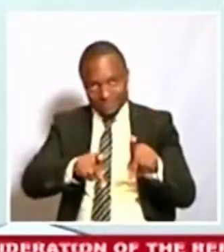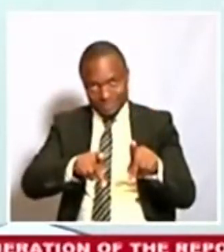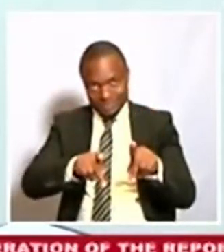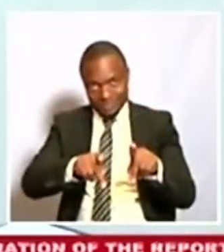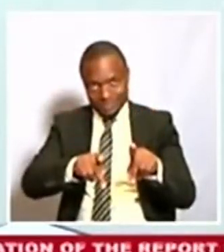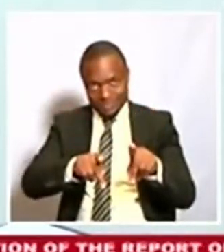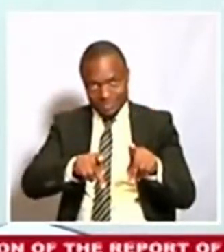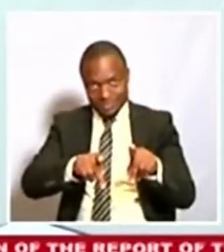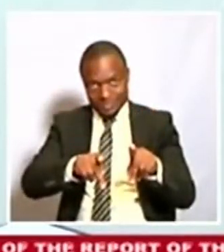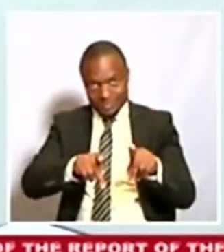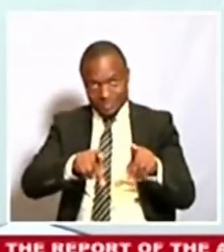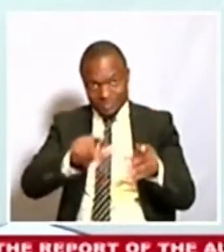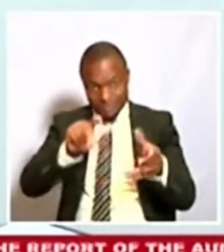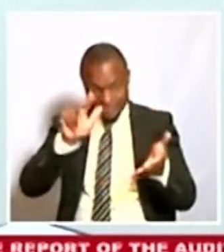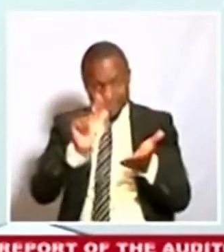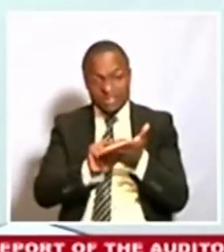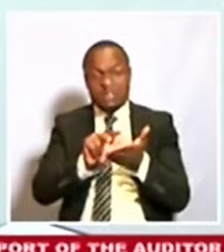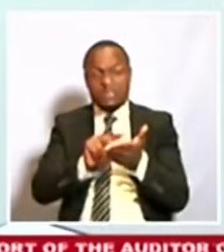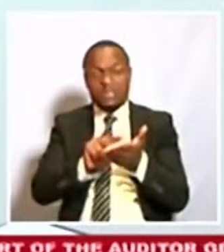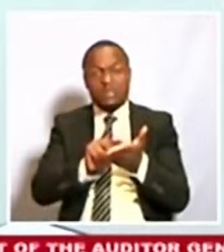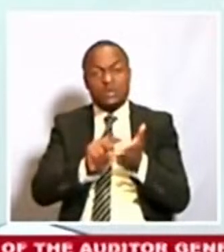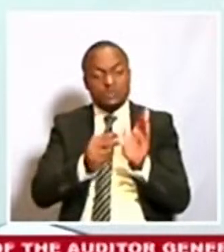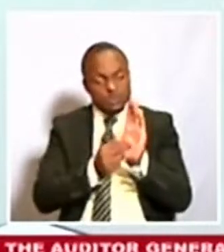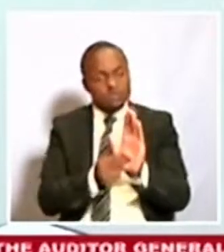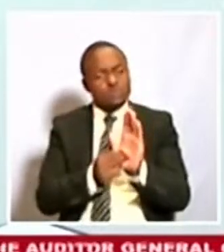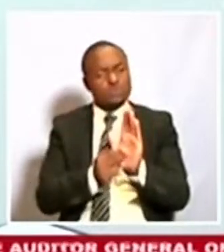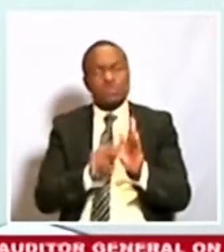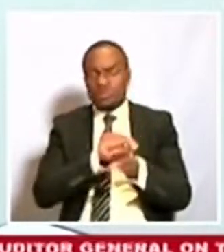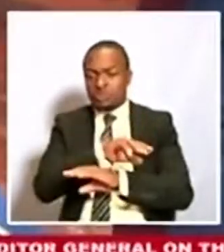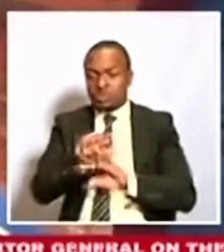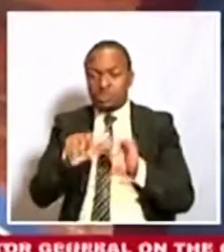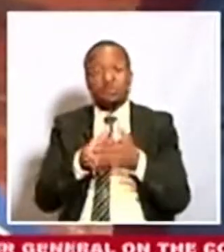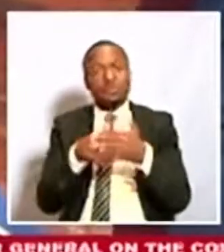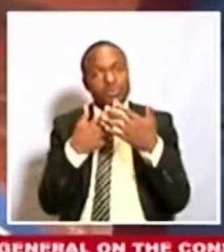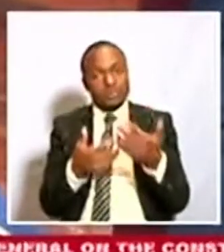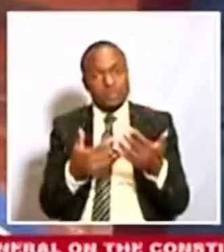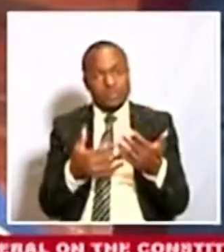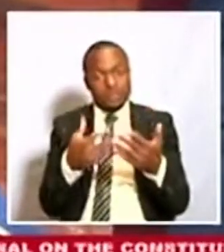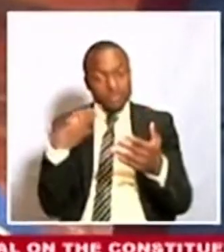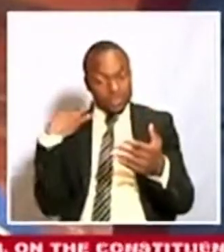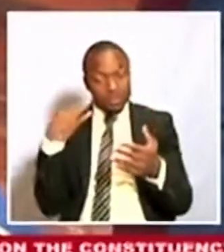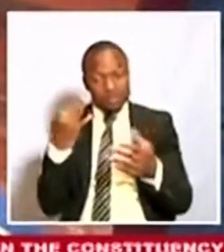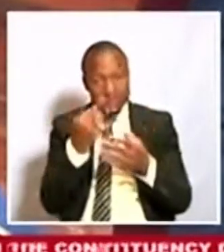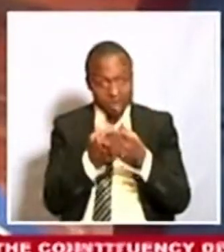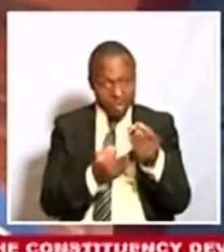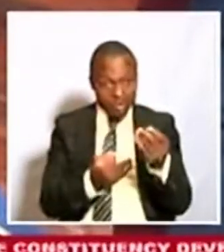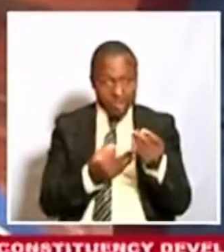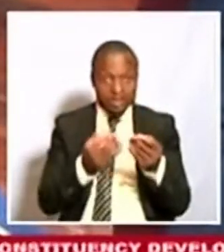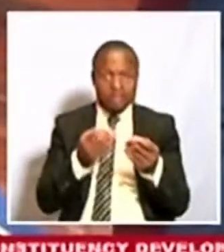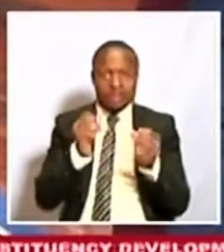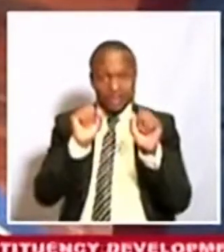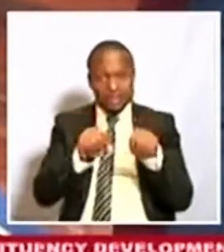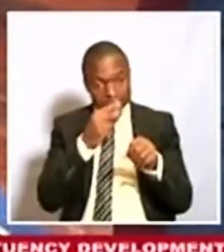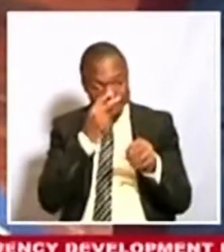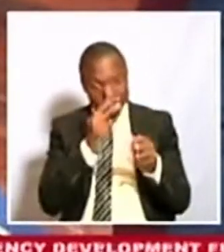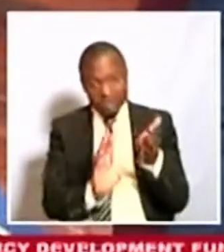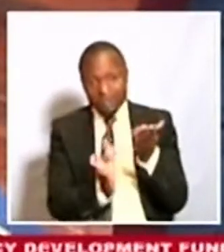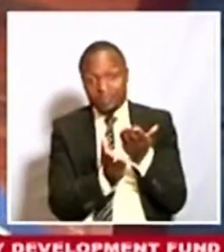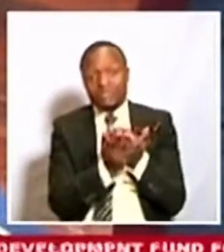whose signature was inconsistent to confirm the signatures on the application forms. See Appendix